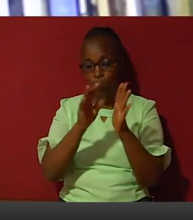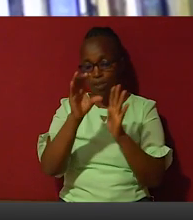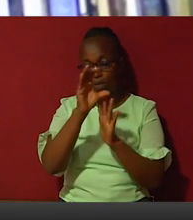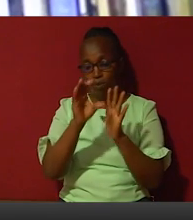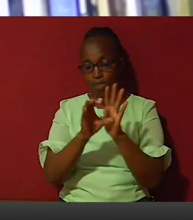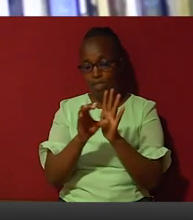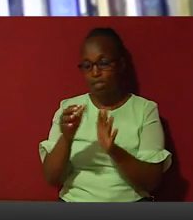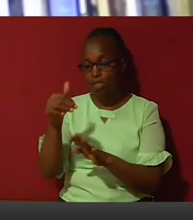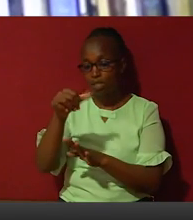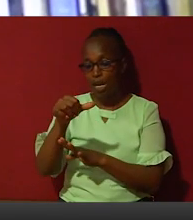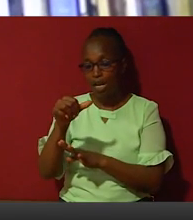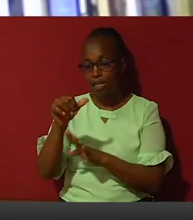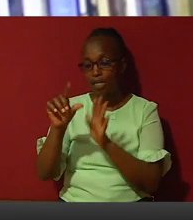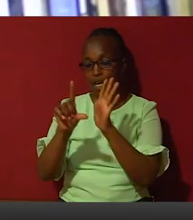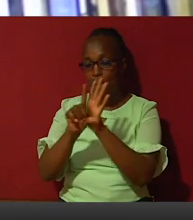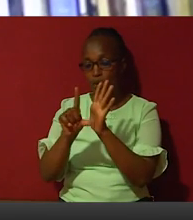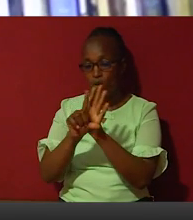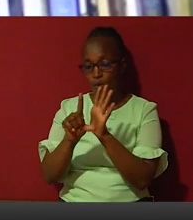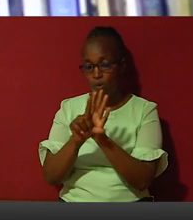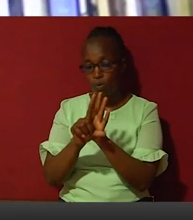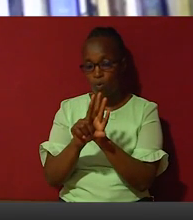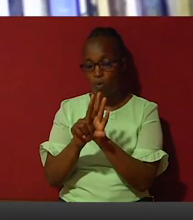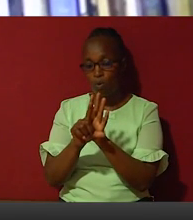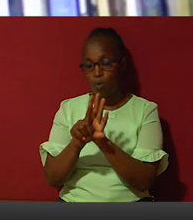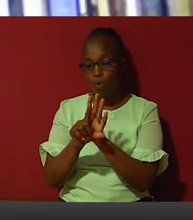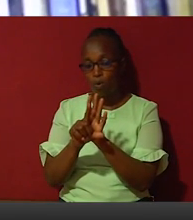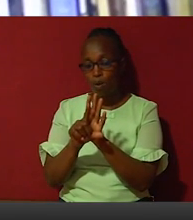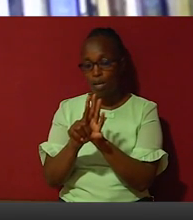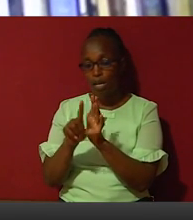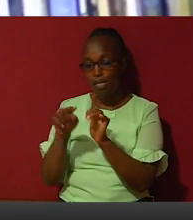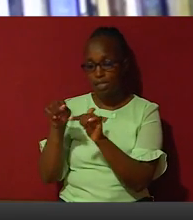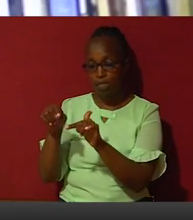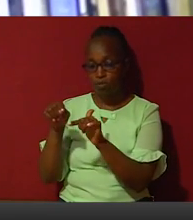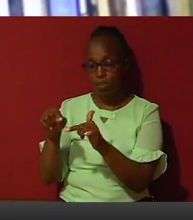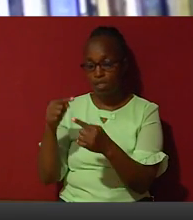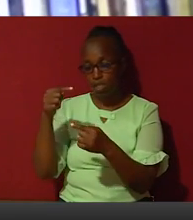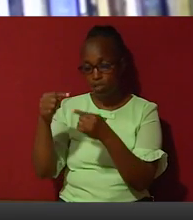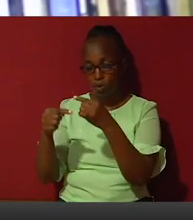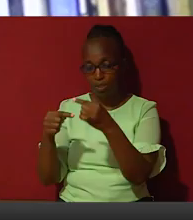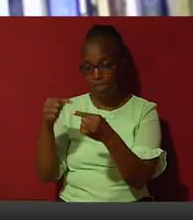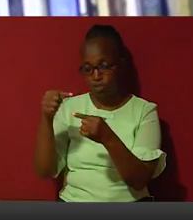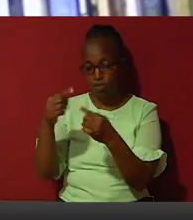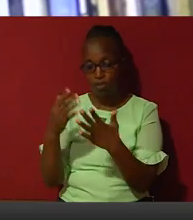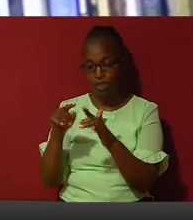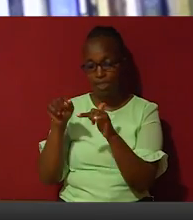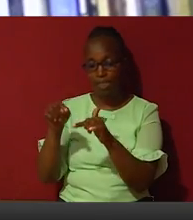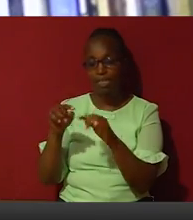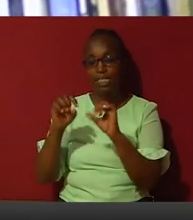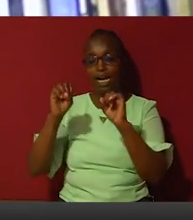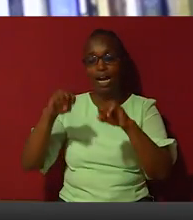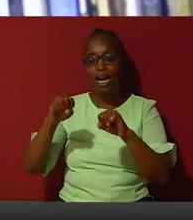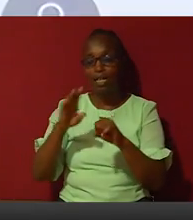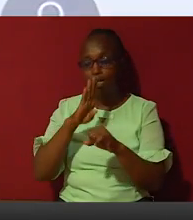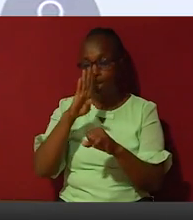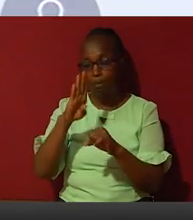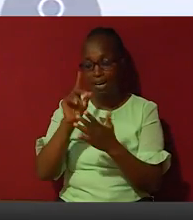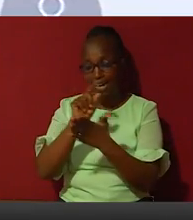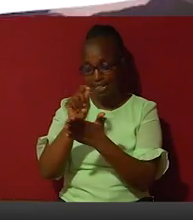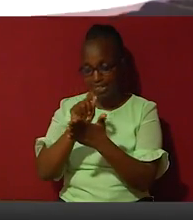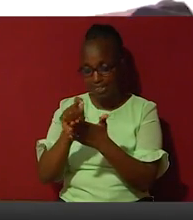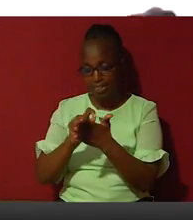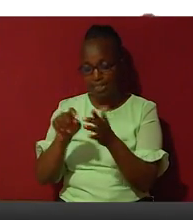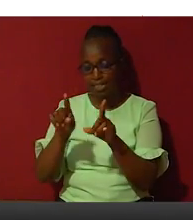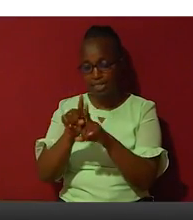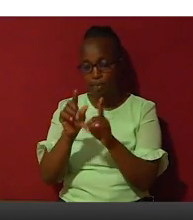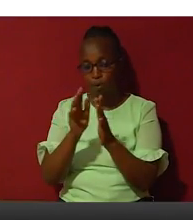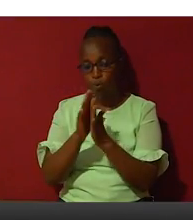law, is void to the extent of that inconsistency. And this can be read together with